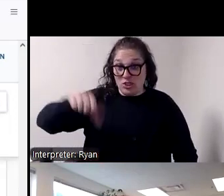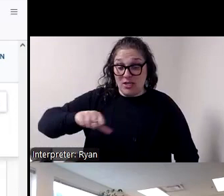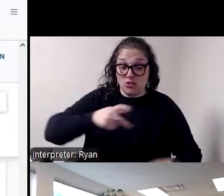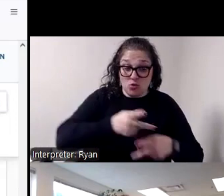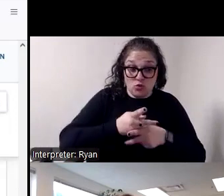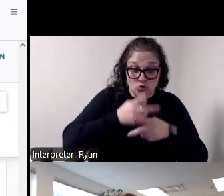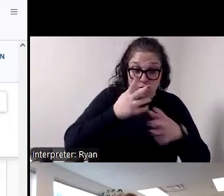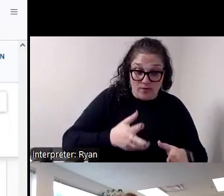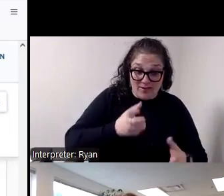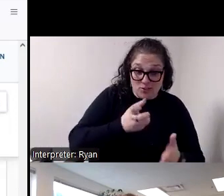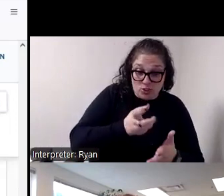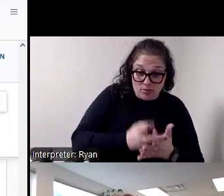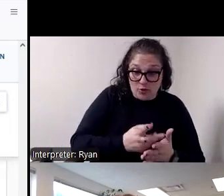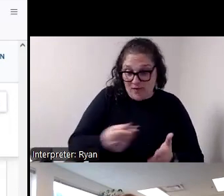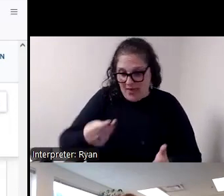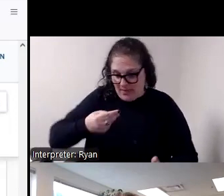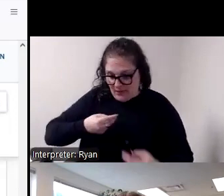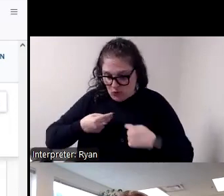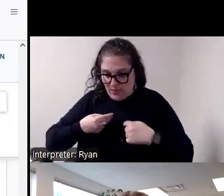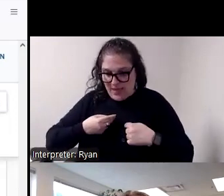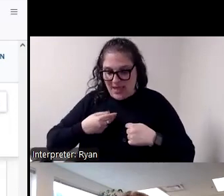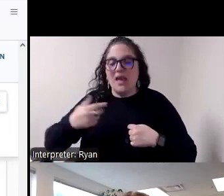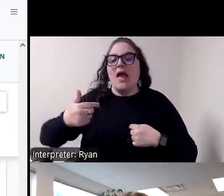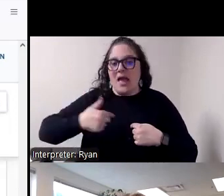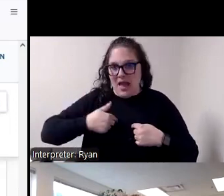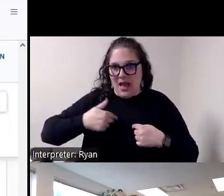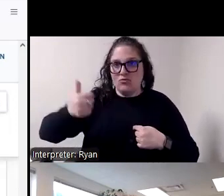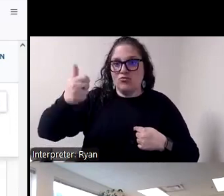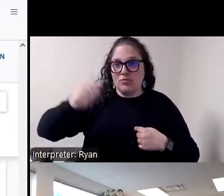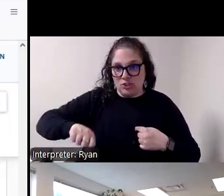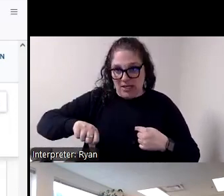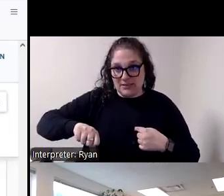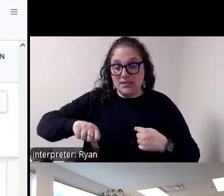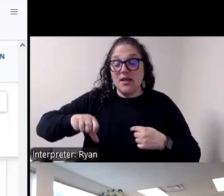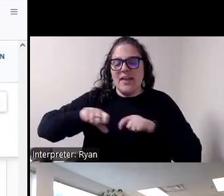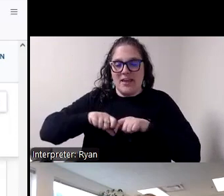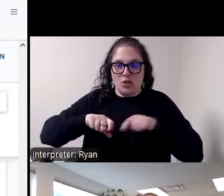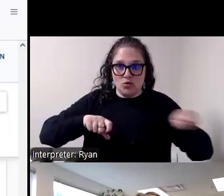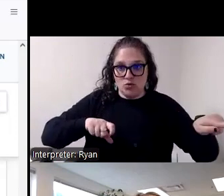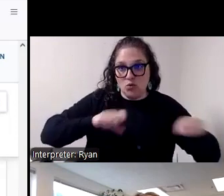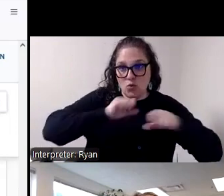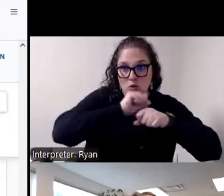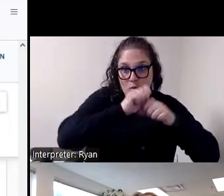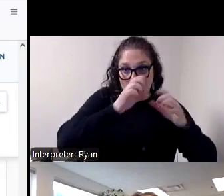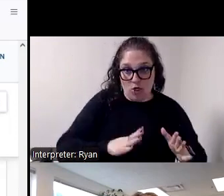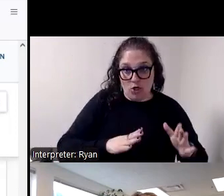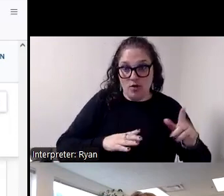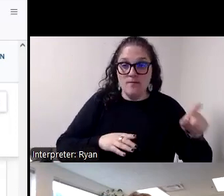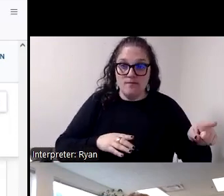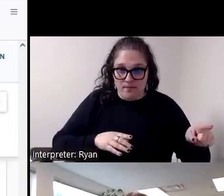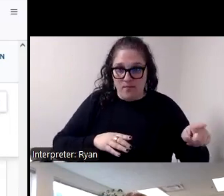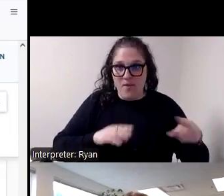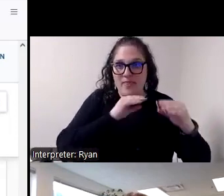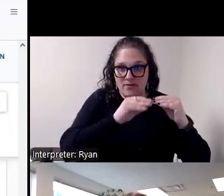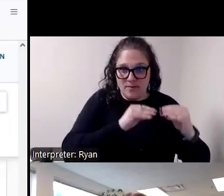supervisor had already approved it, it's going to get rejected right back to the employee. So that way the employee will go in and make any corrections